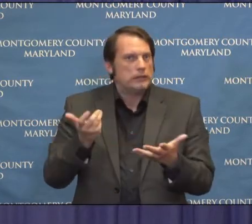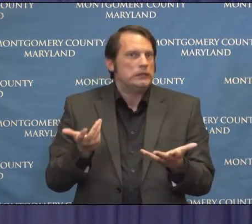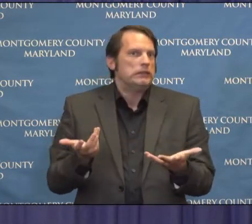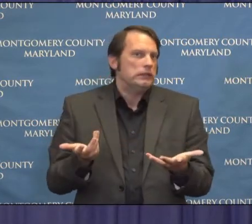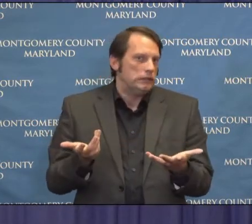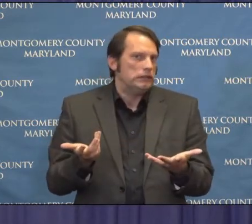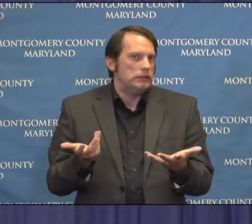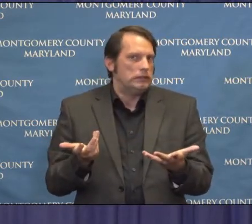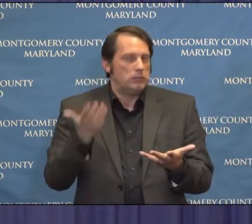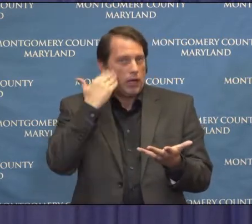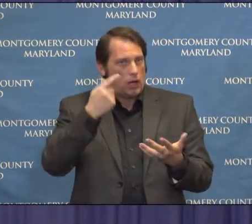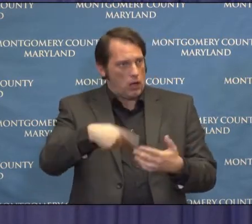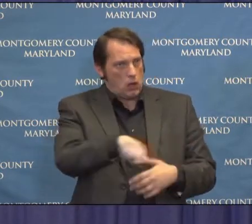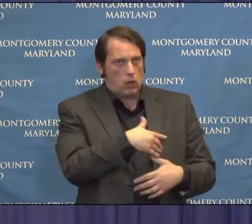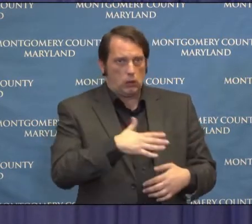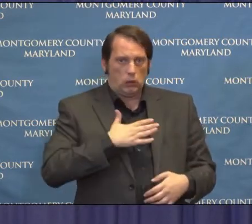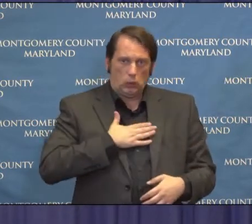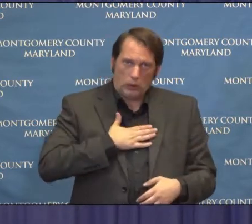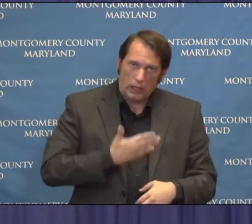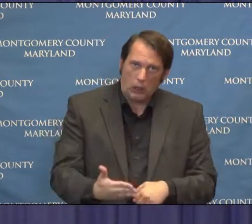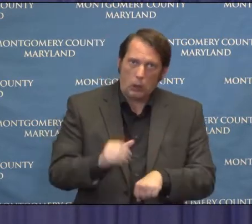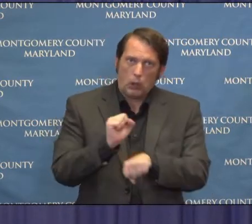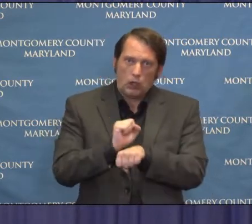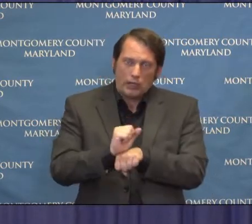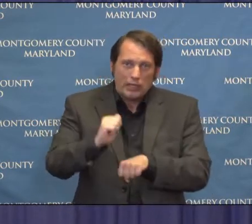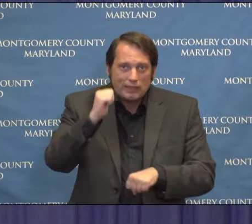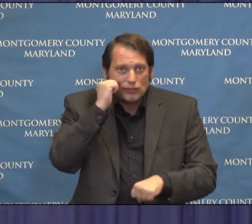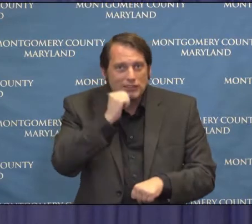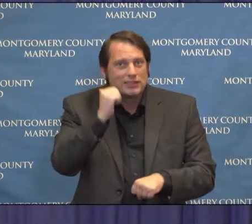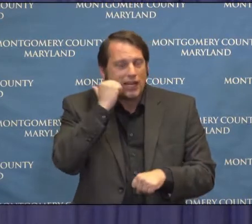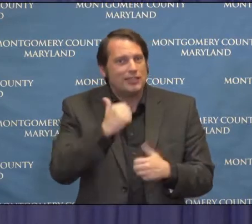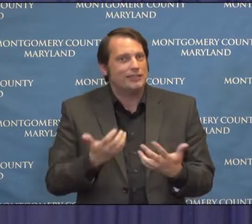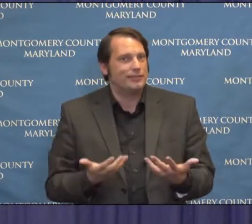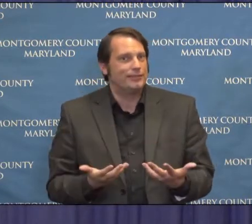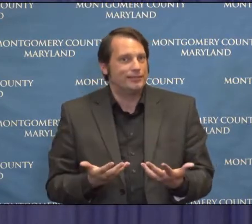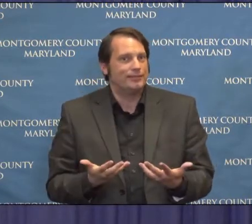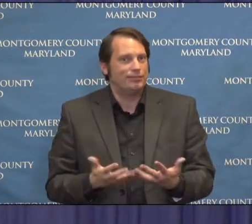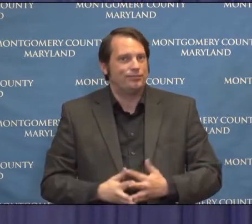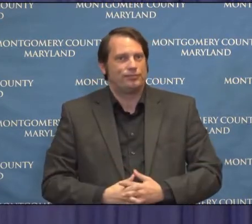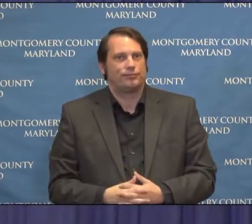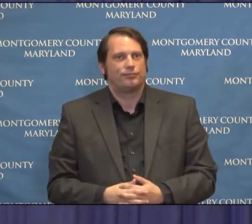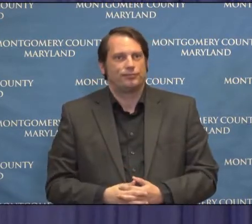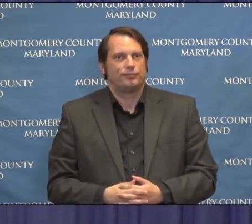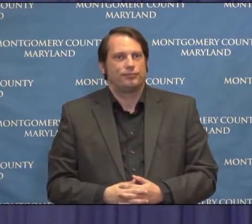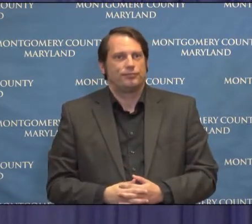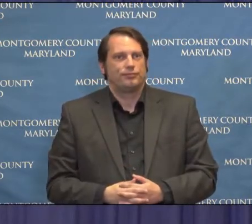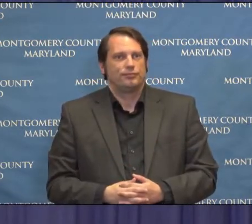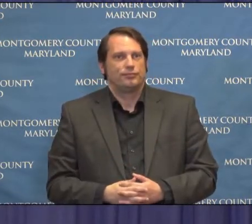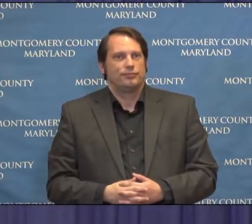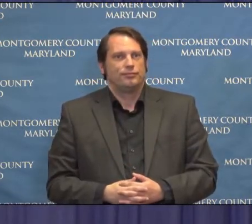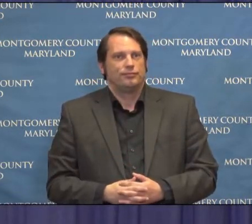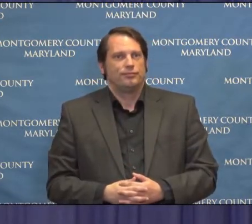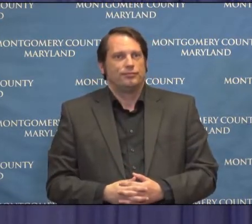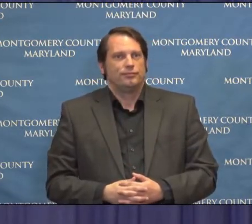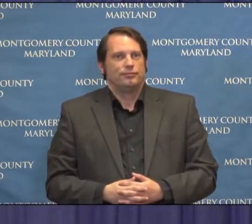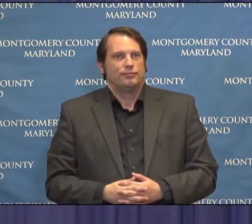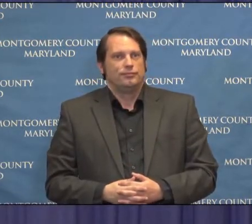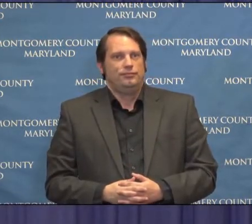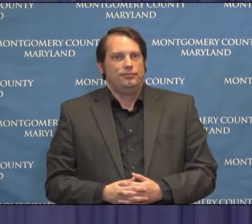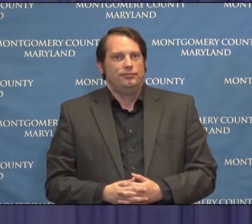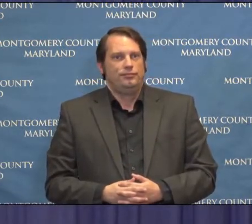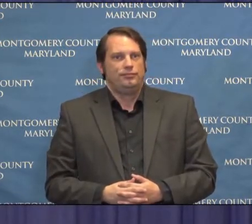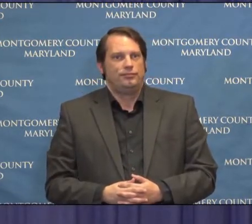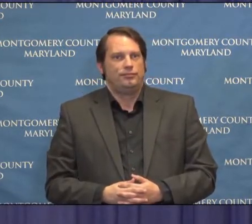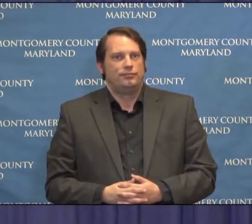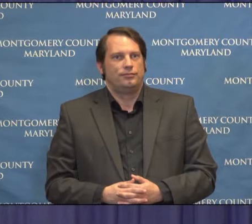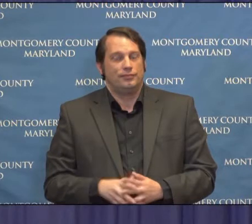you know, do all the work and take all the jobs that they fill in Montgomery County, and then to say that if you're unemployed,